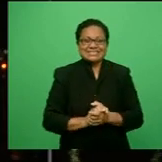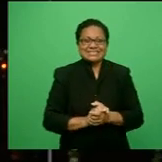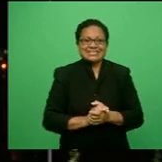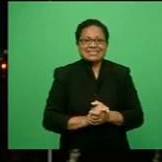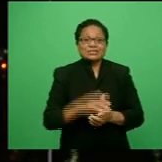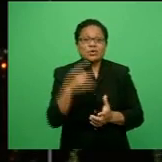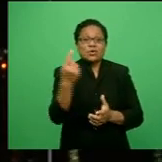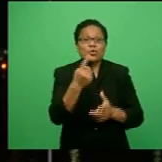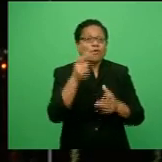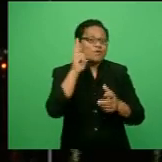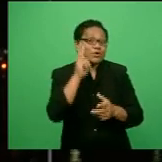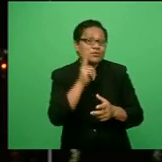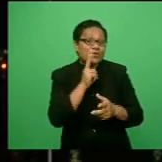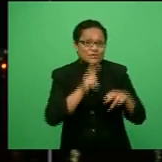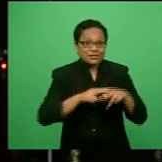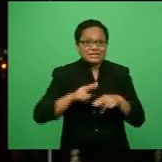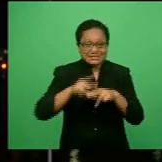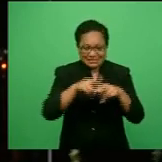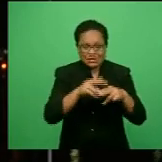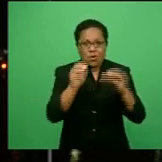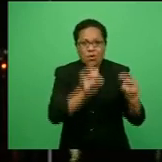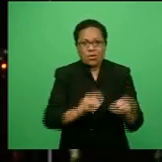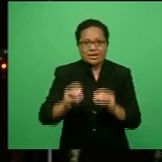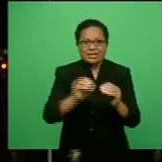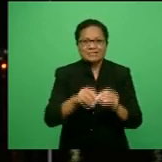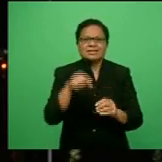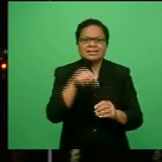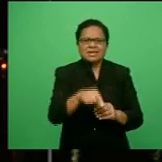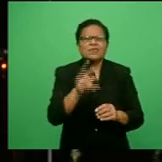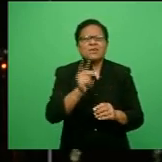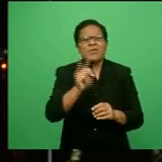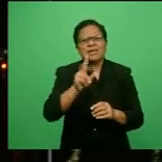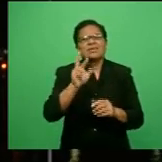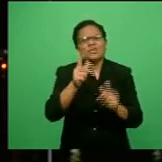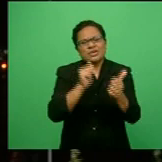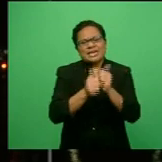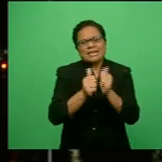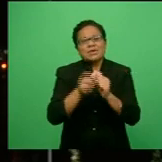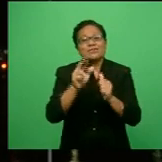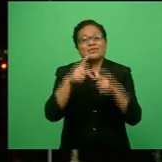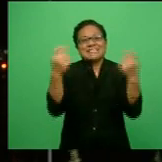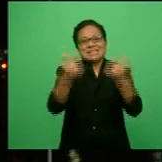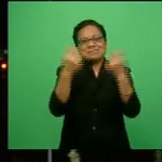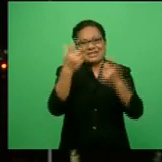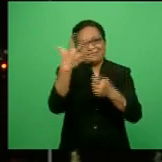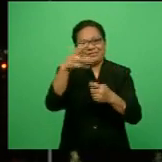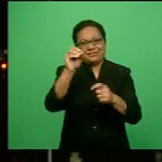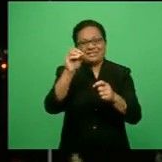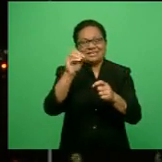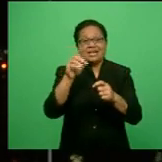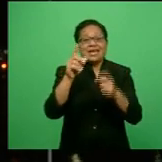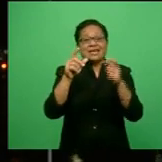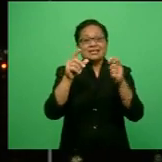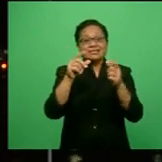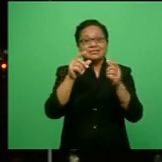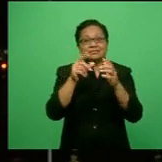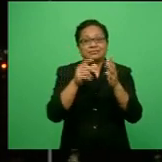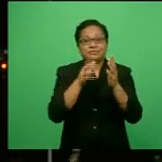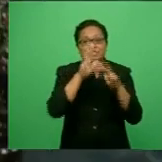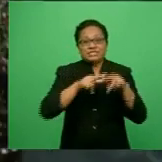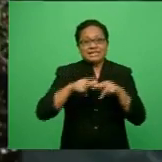by Vodafone Fiji, is a build-up to the commemoration of Fiji's 50th Independence Day. Josaya Nanunga has